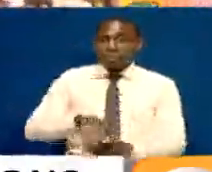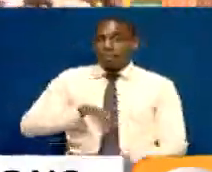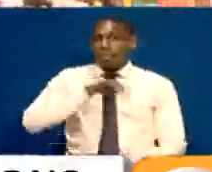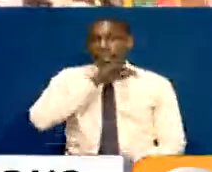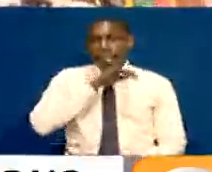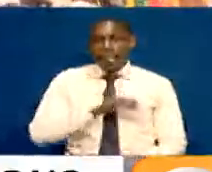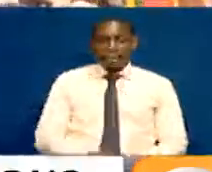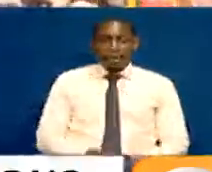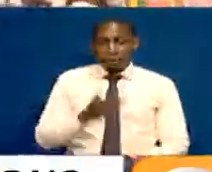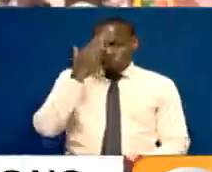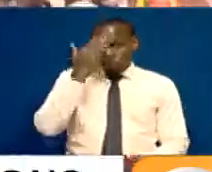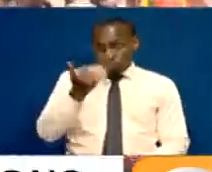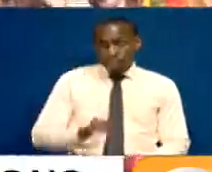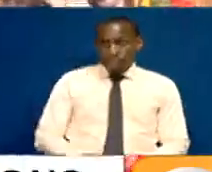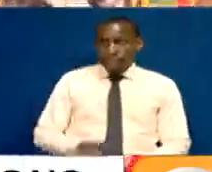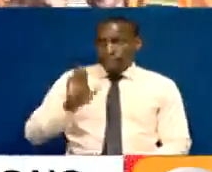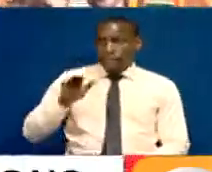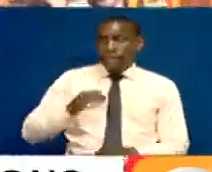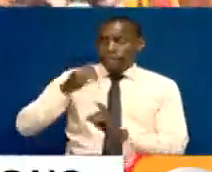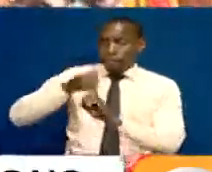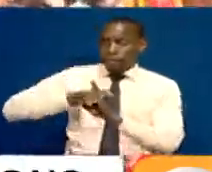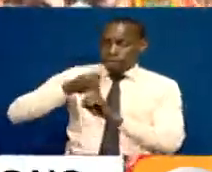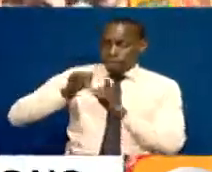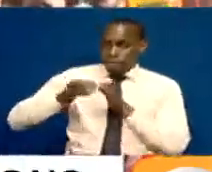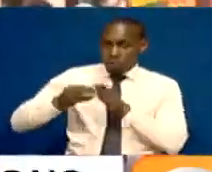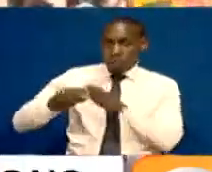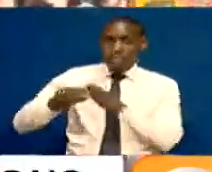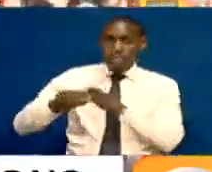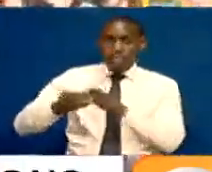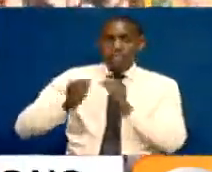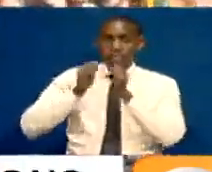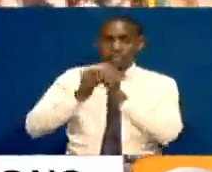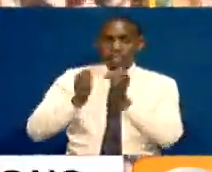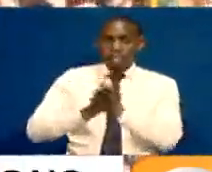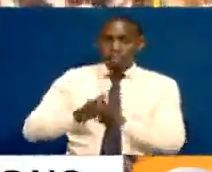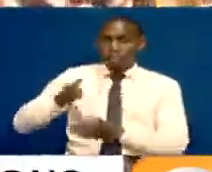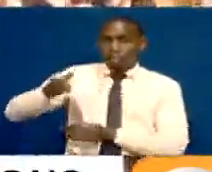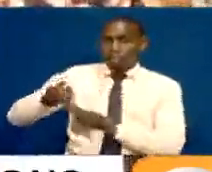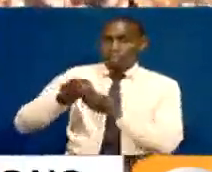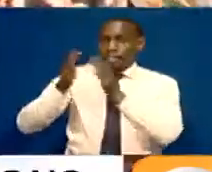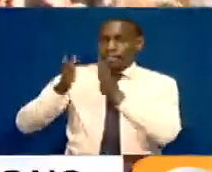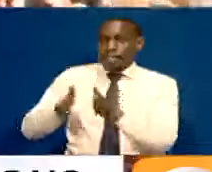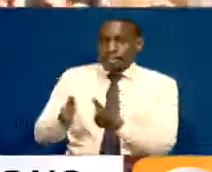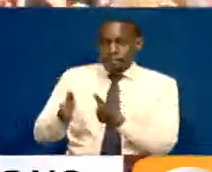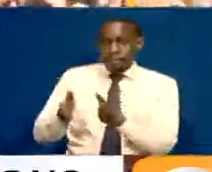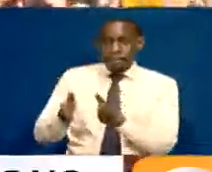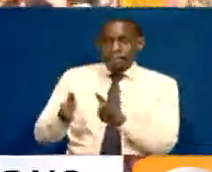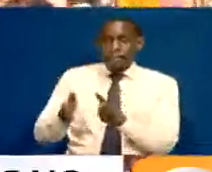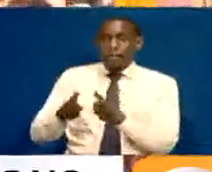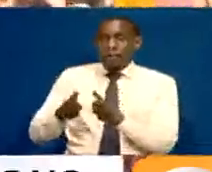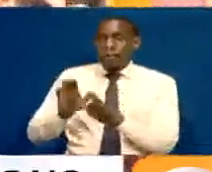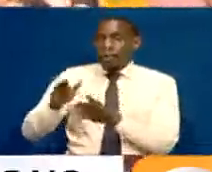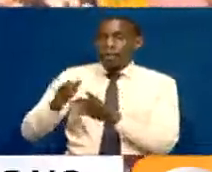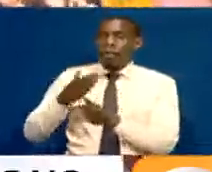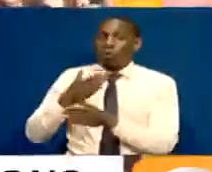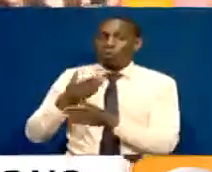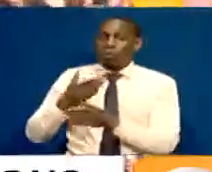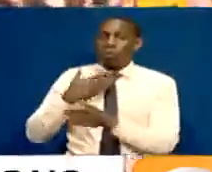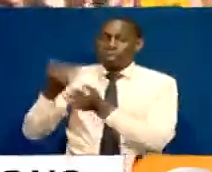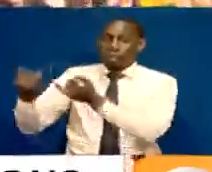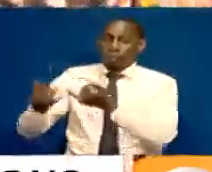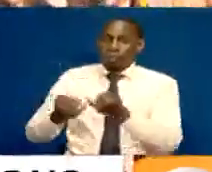man, because he was at the forefront, together with his handshake partner, to introduce